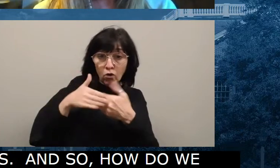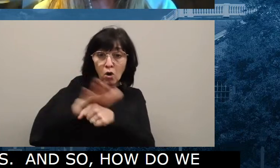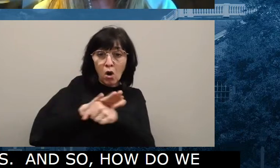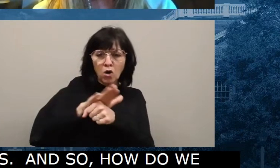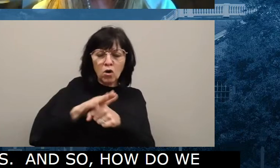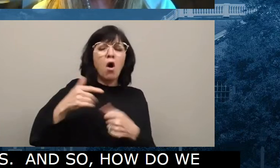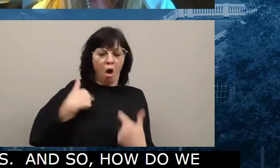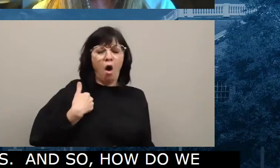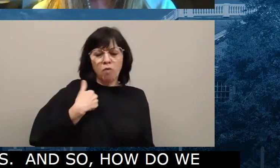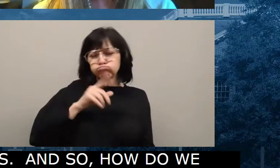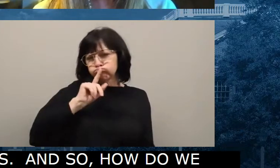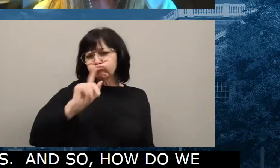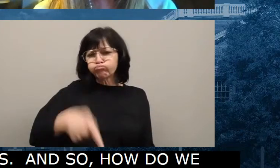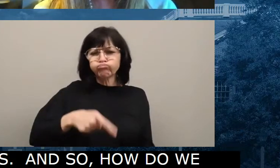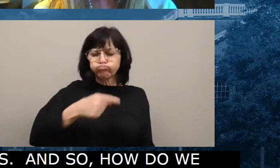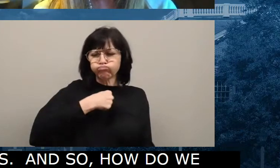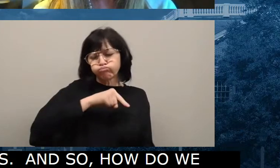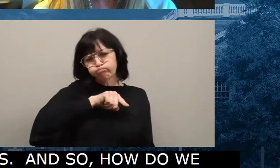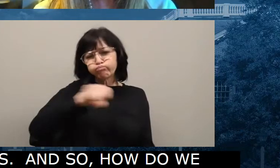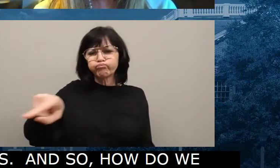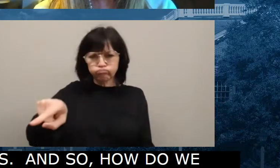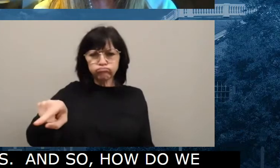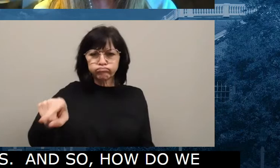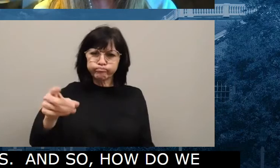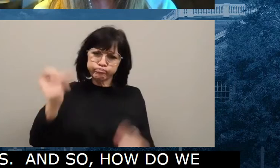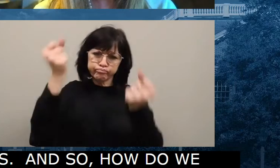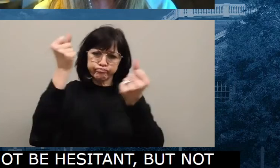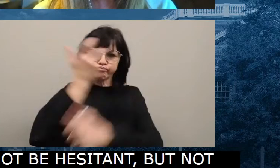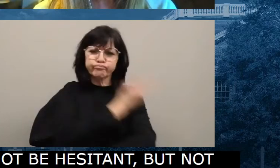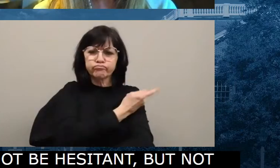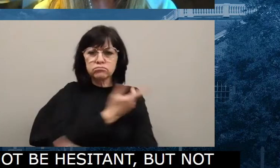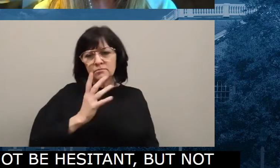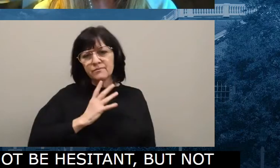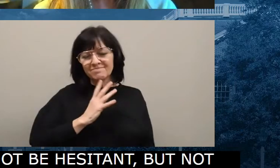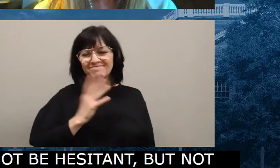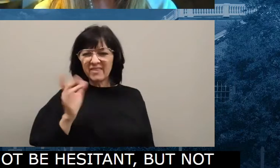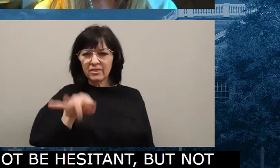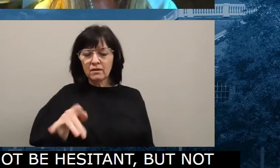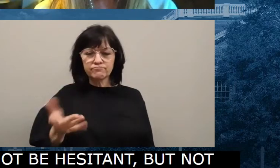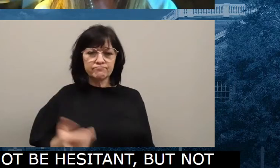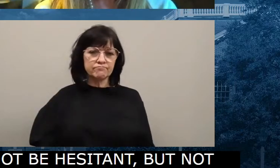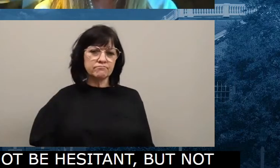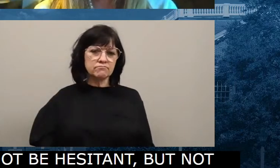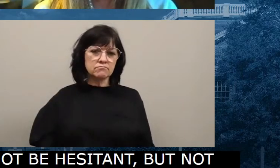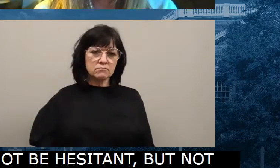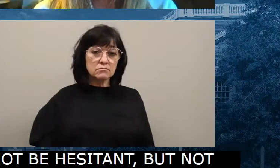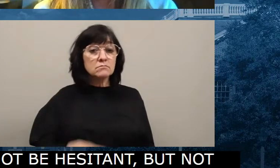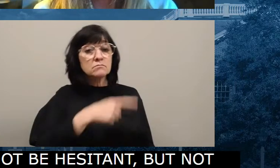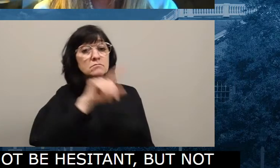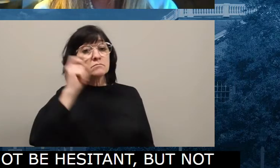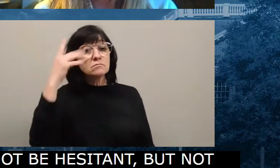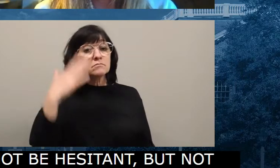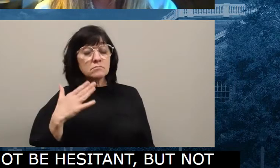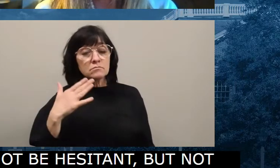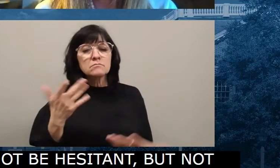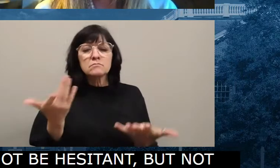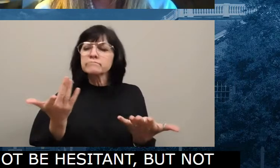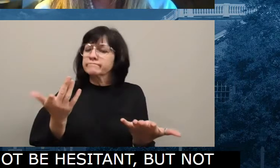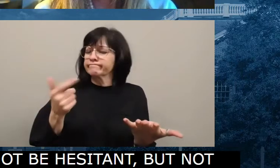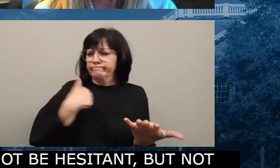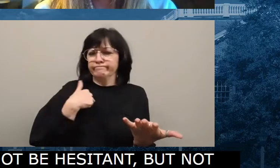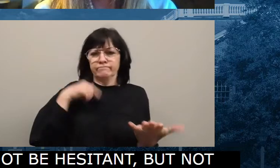and we're not done yet. We'll put it that way. And to that part of your question, we do expect that we're going to